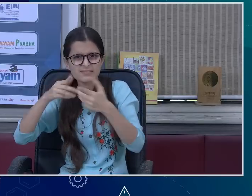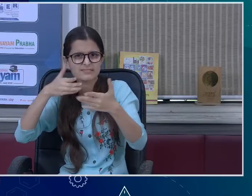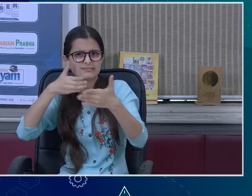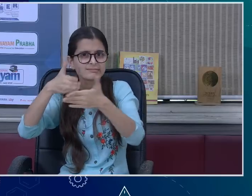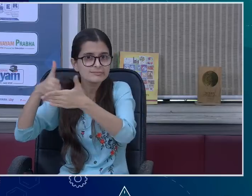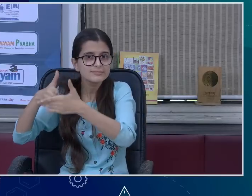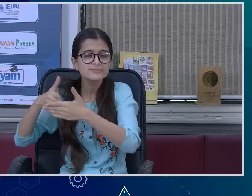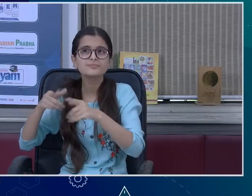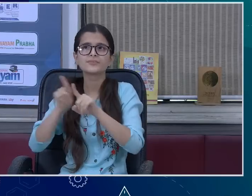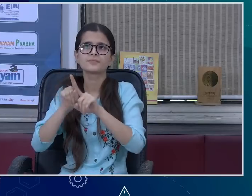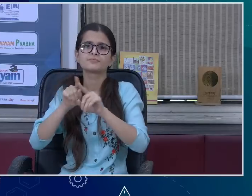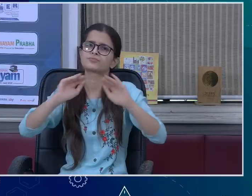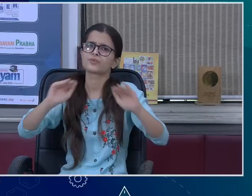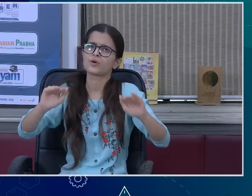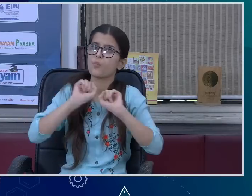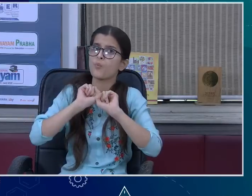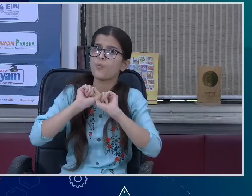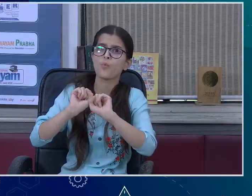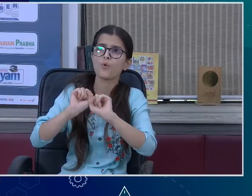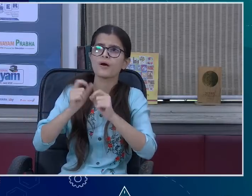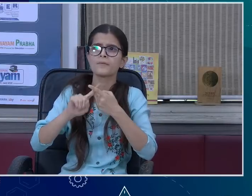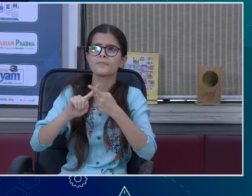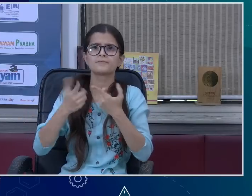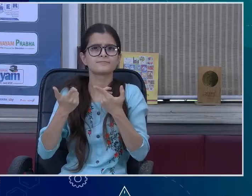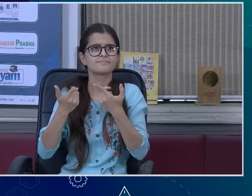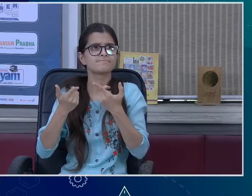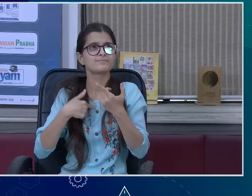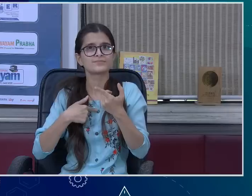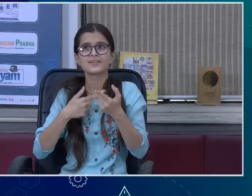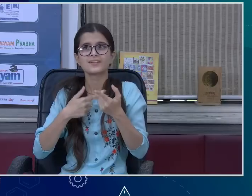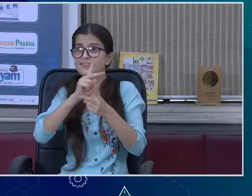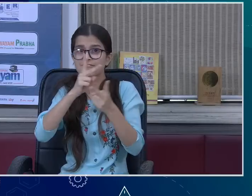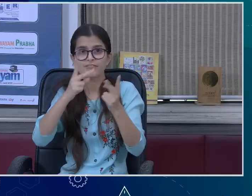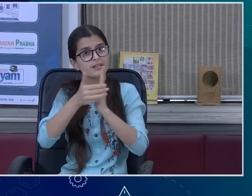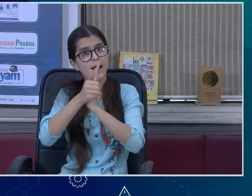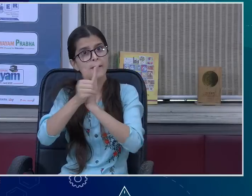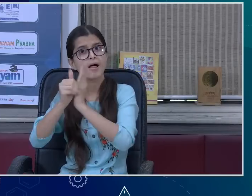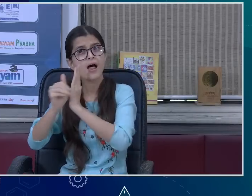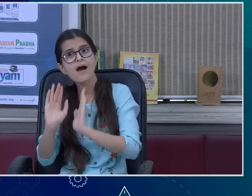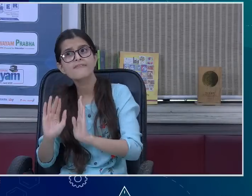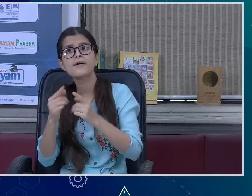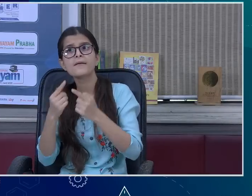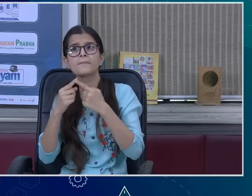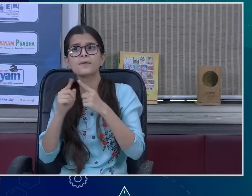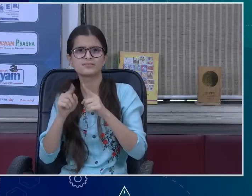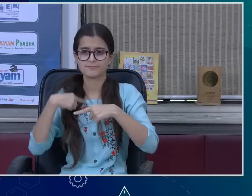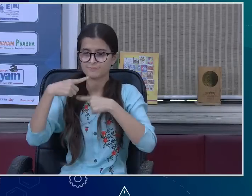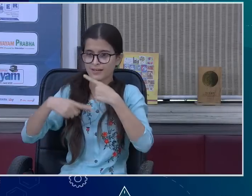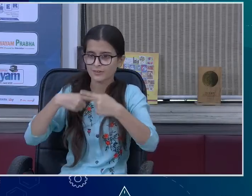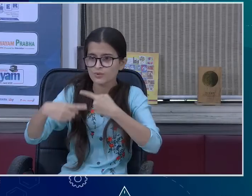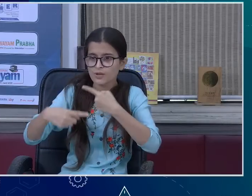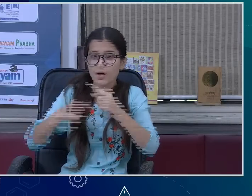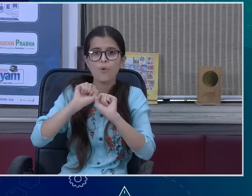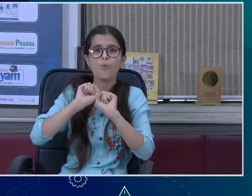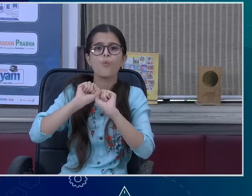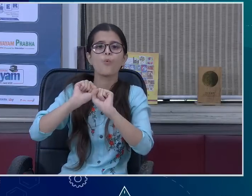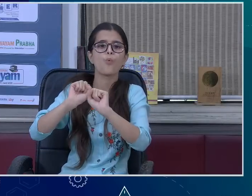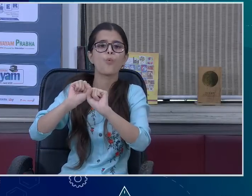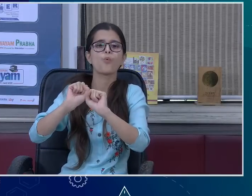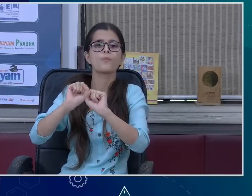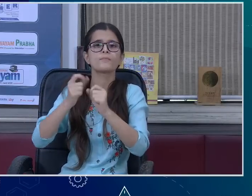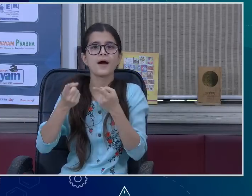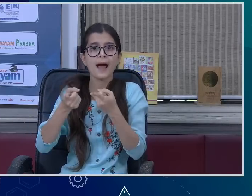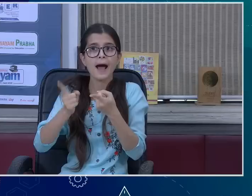the child is having the board copying abilities correct. Why? Because in regular terms, what actually happens is